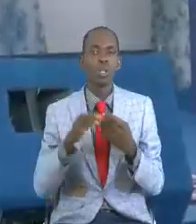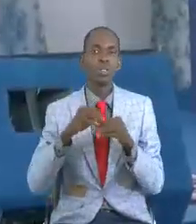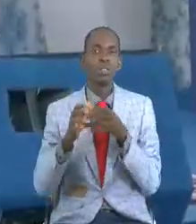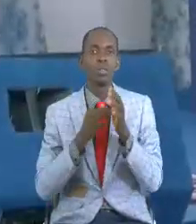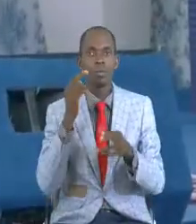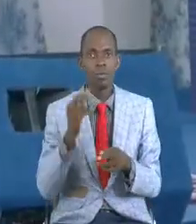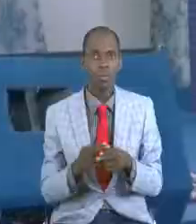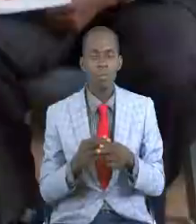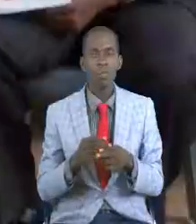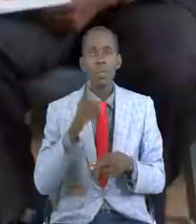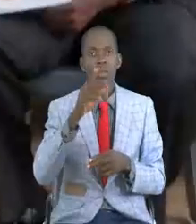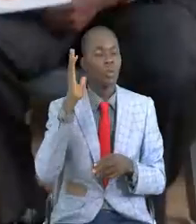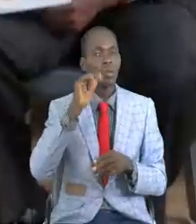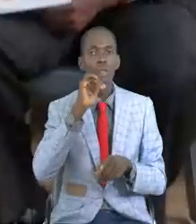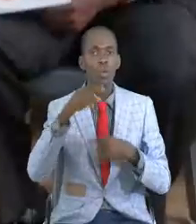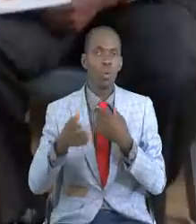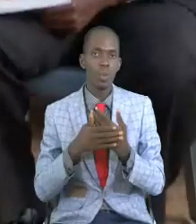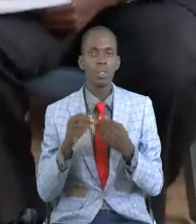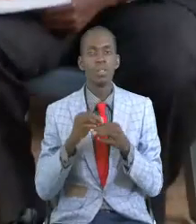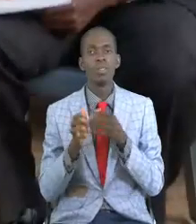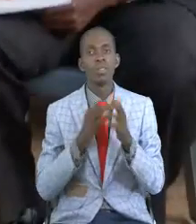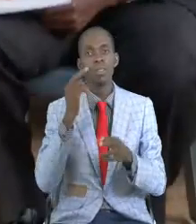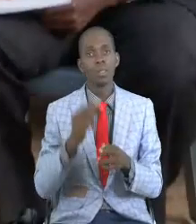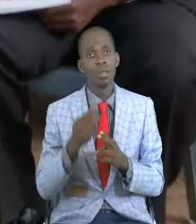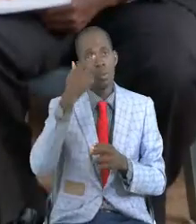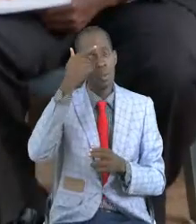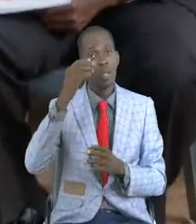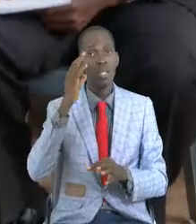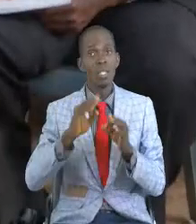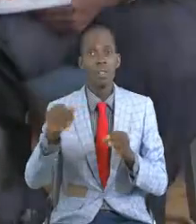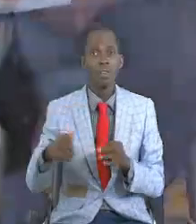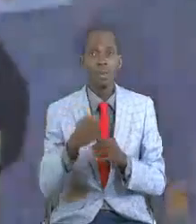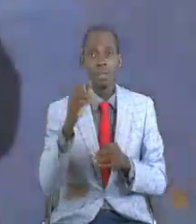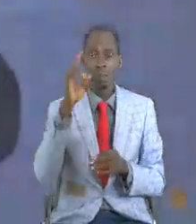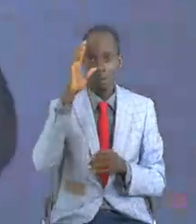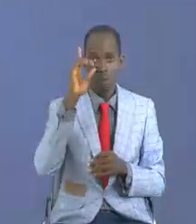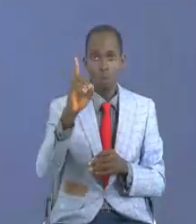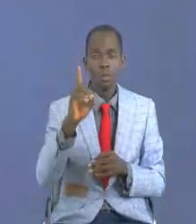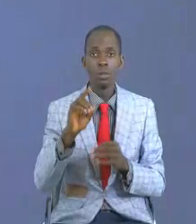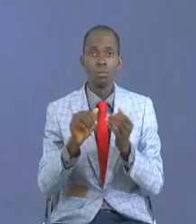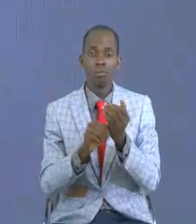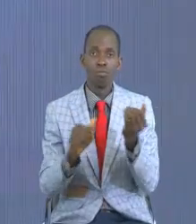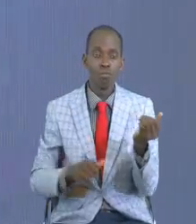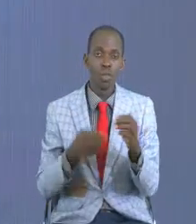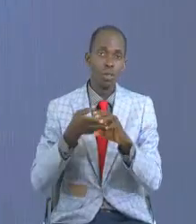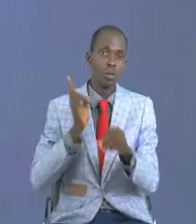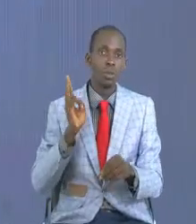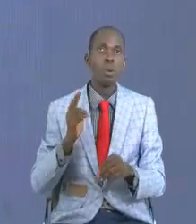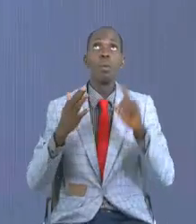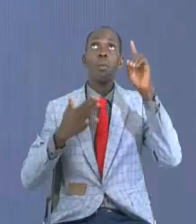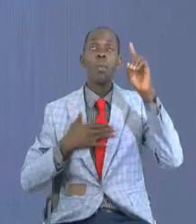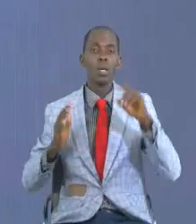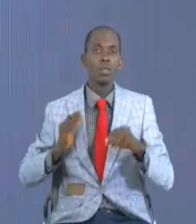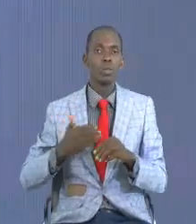You will not go back. Because if any man draw back, my soul shall have no pleasure in him. Look at